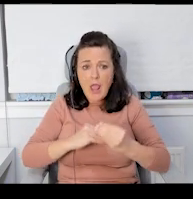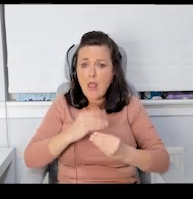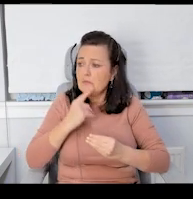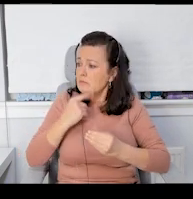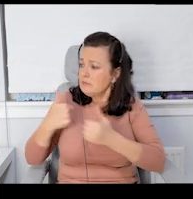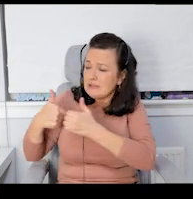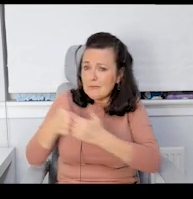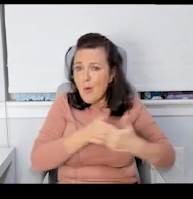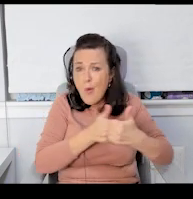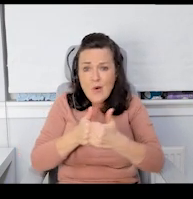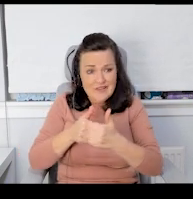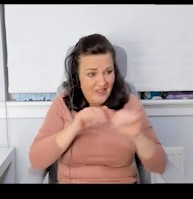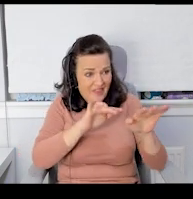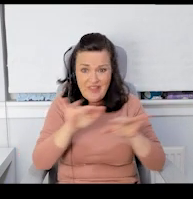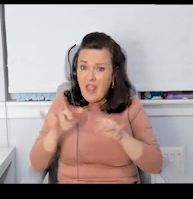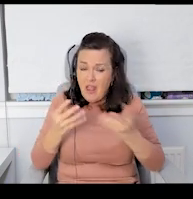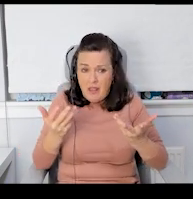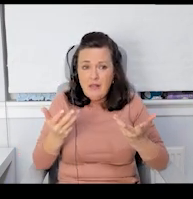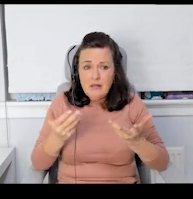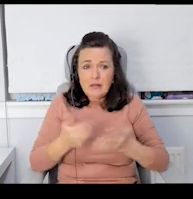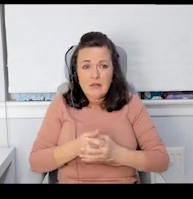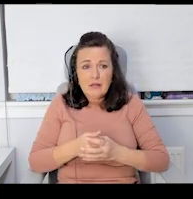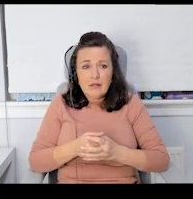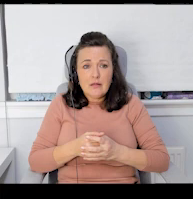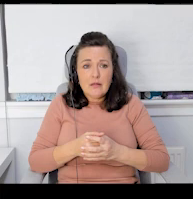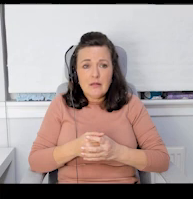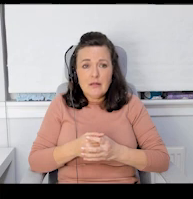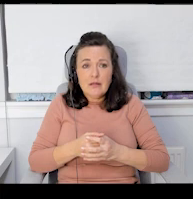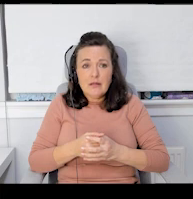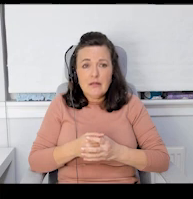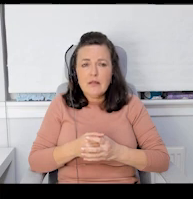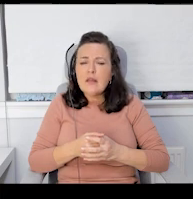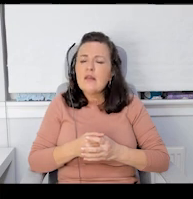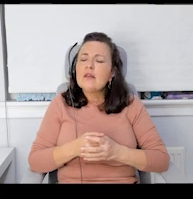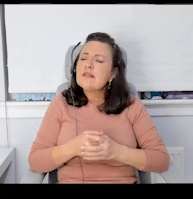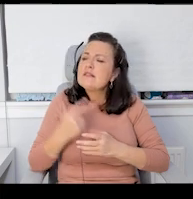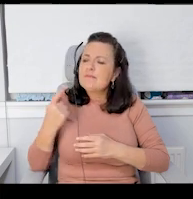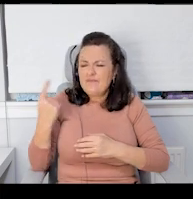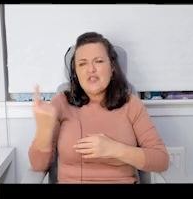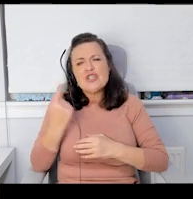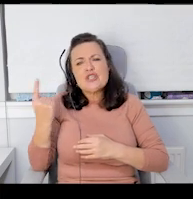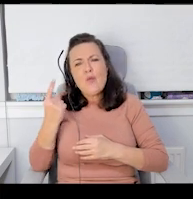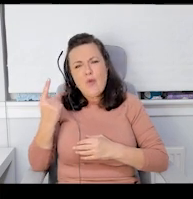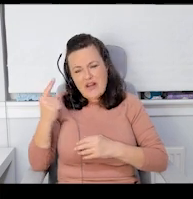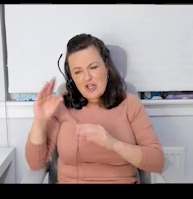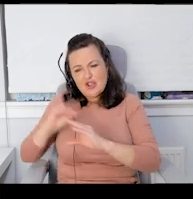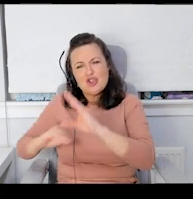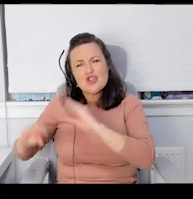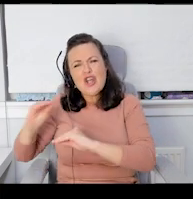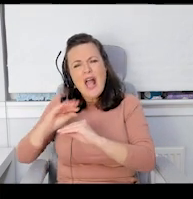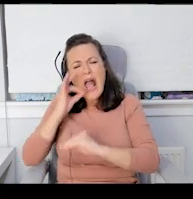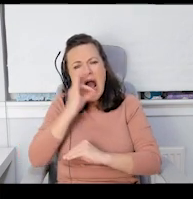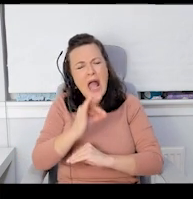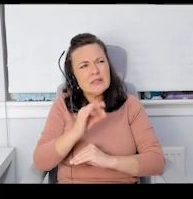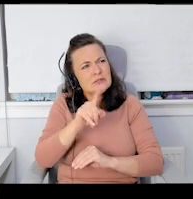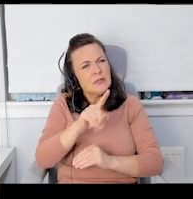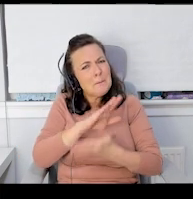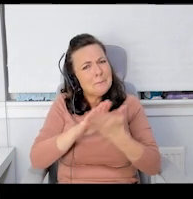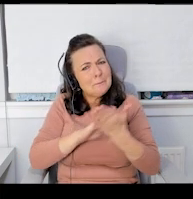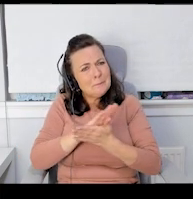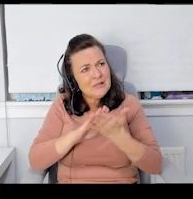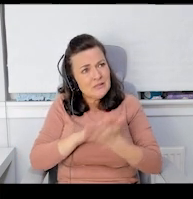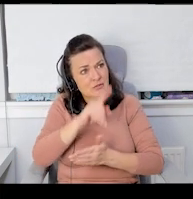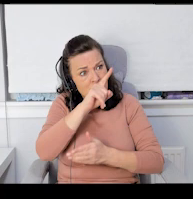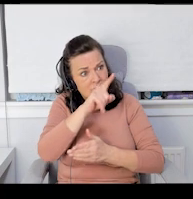So I can only say, I mean, just even answering that question about cover teachers, no, if we send young people to college,